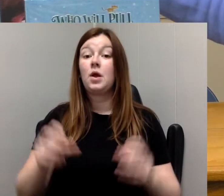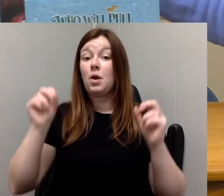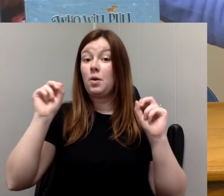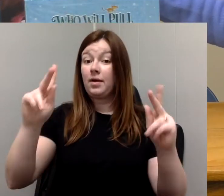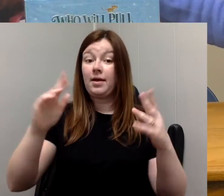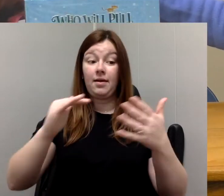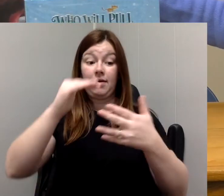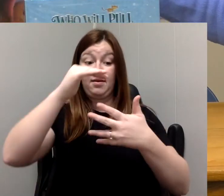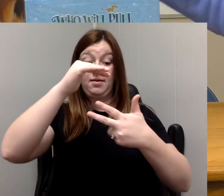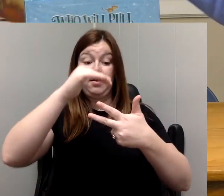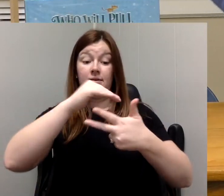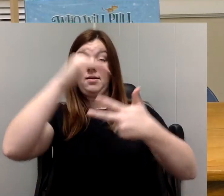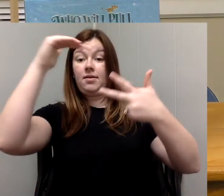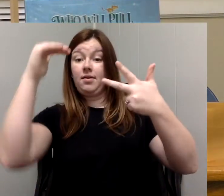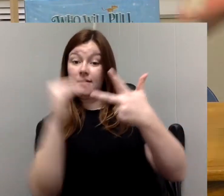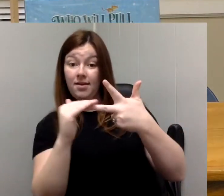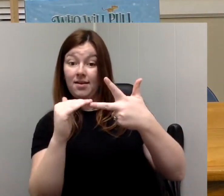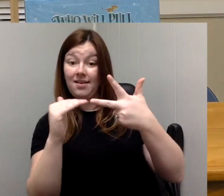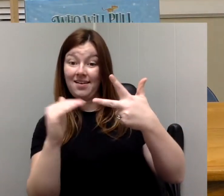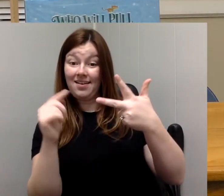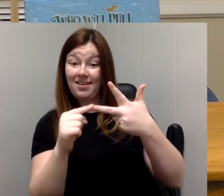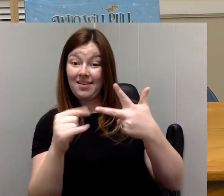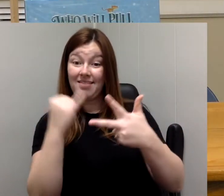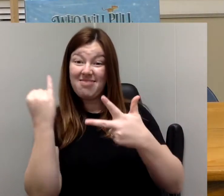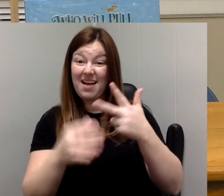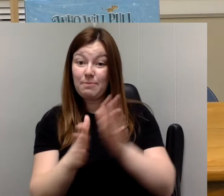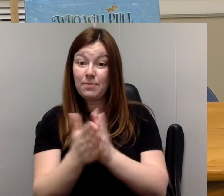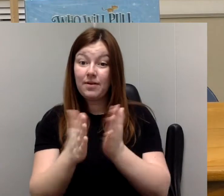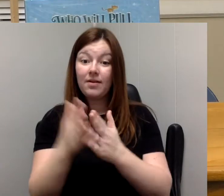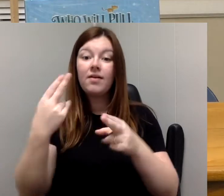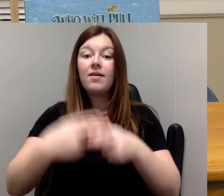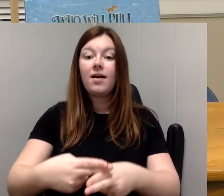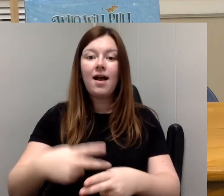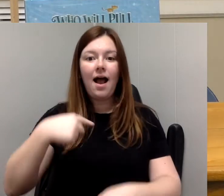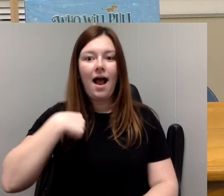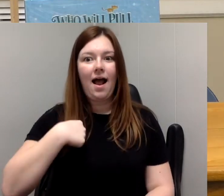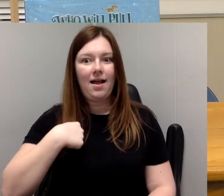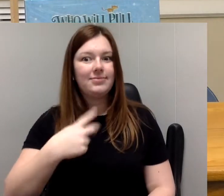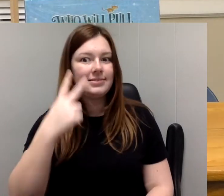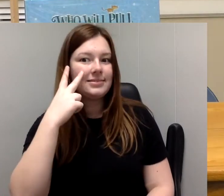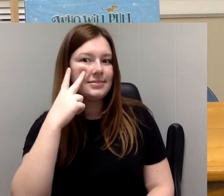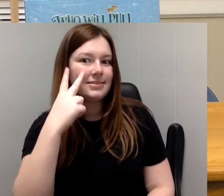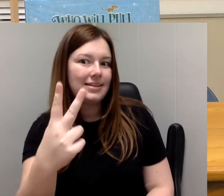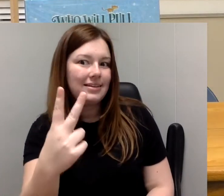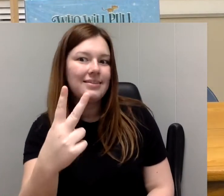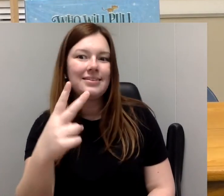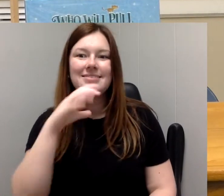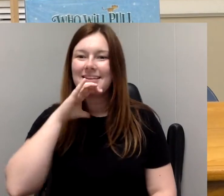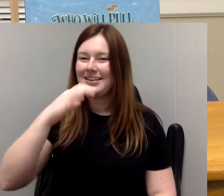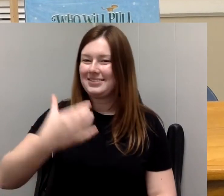Alright. Our next one is I Seen Santa.